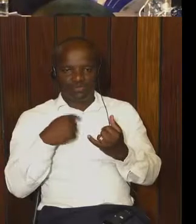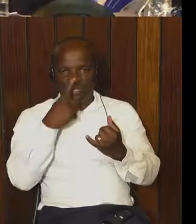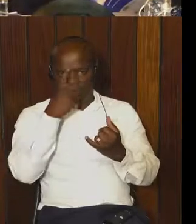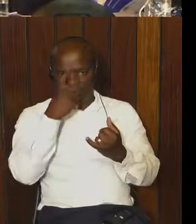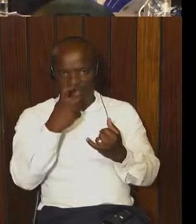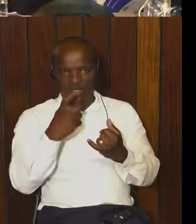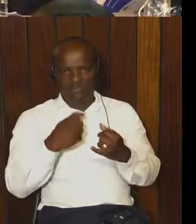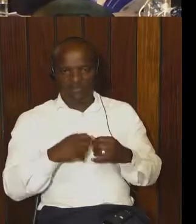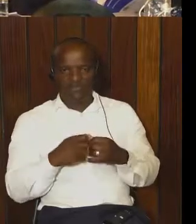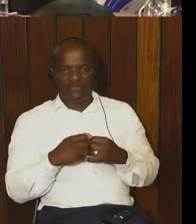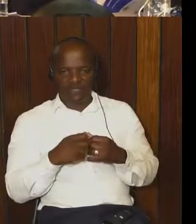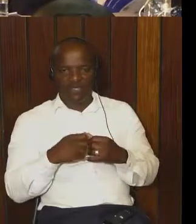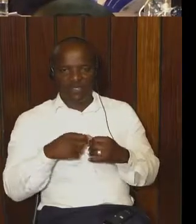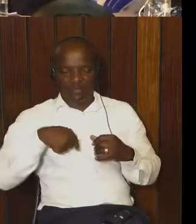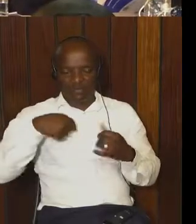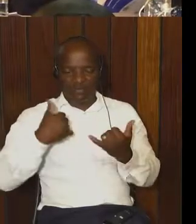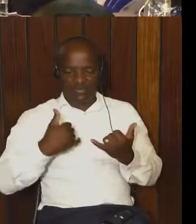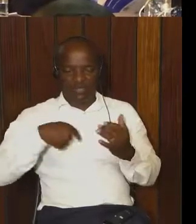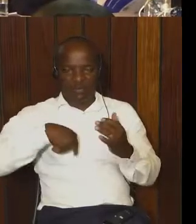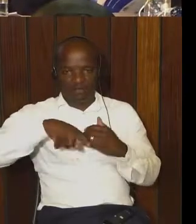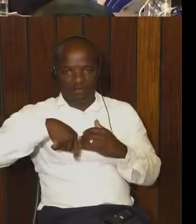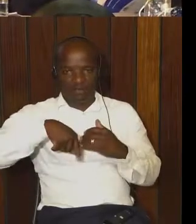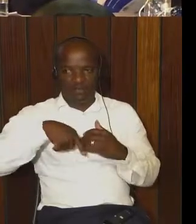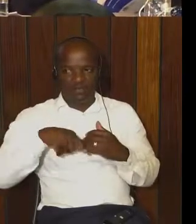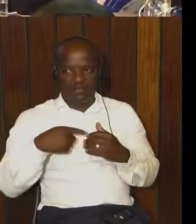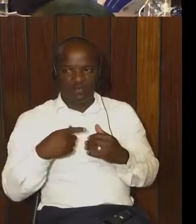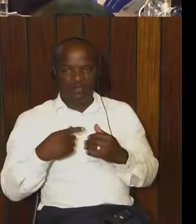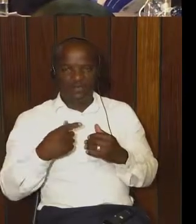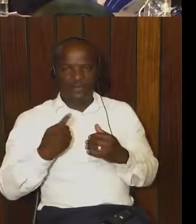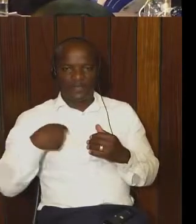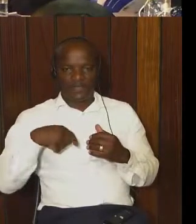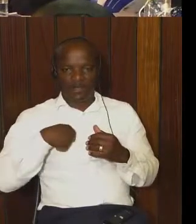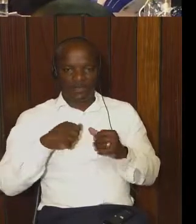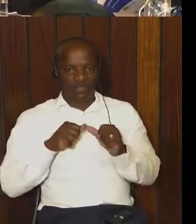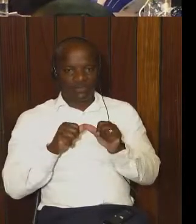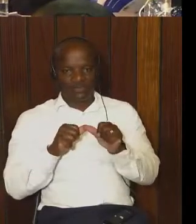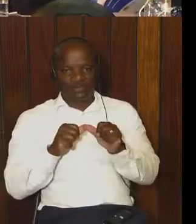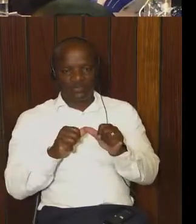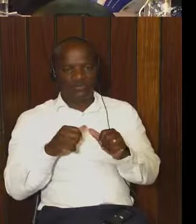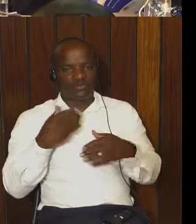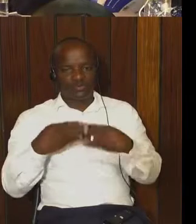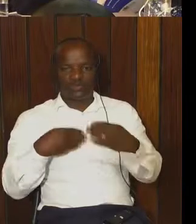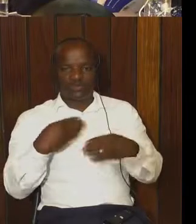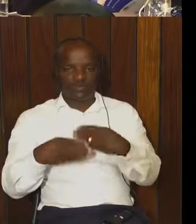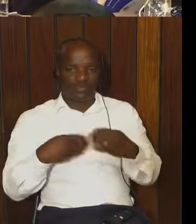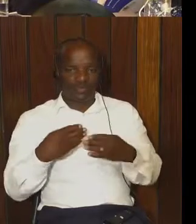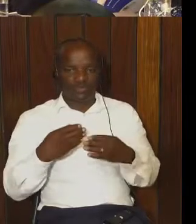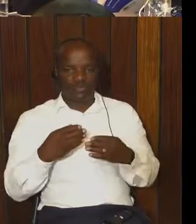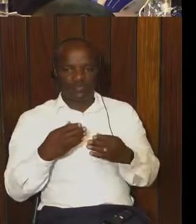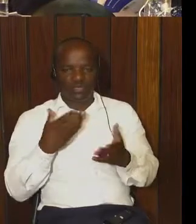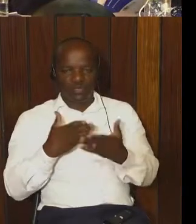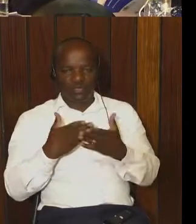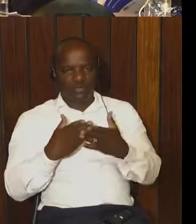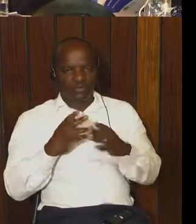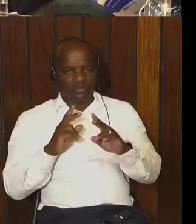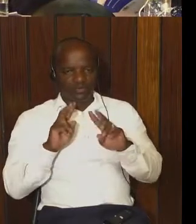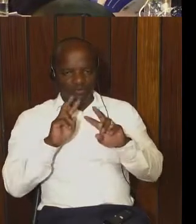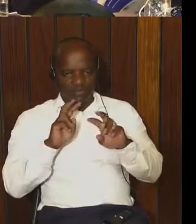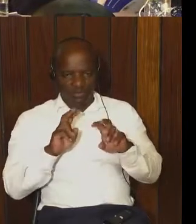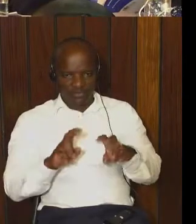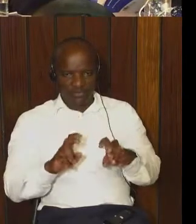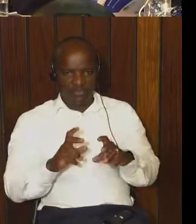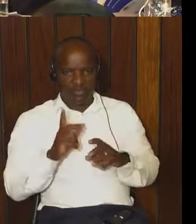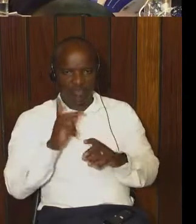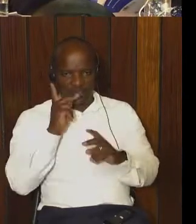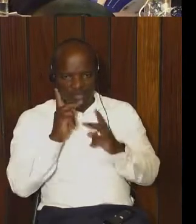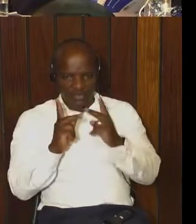interim, we thought that we should continue with the evaluation so that we can see what the market is